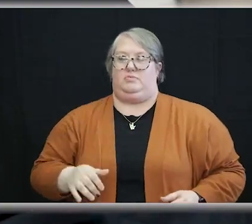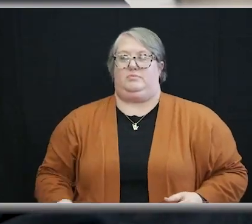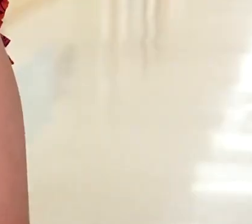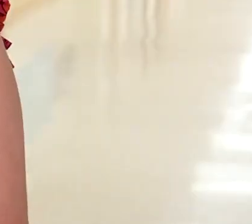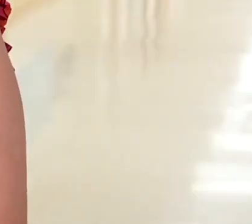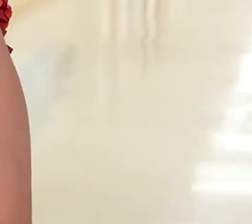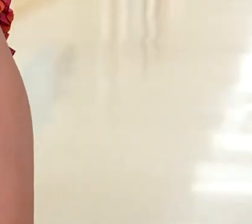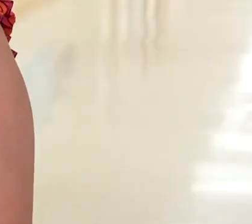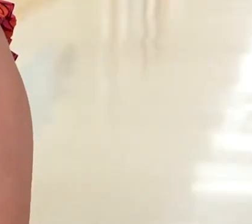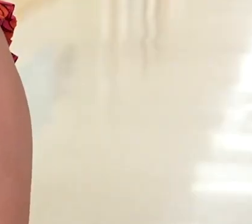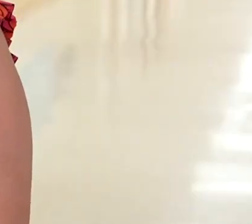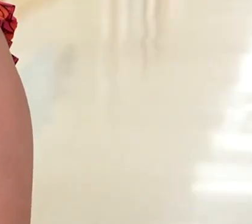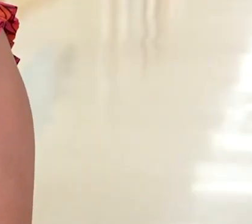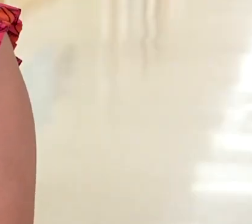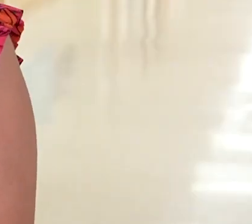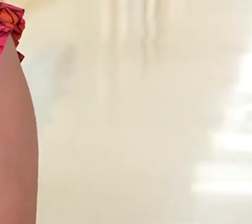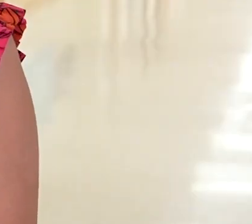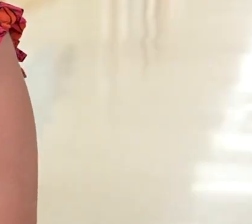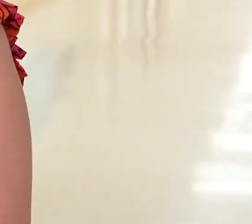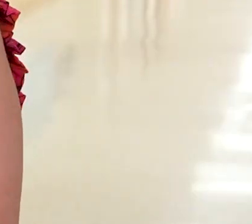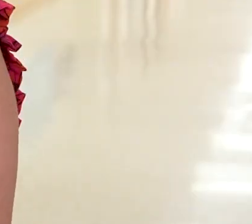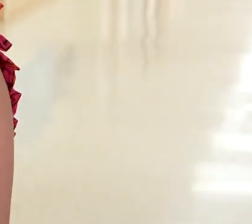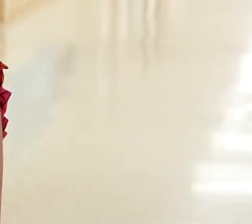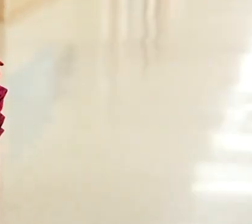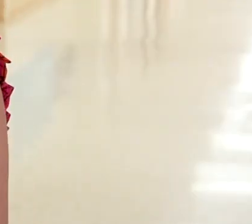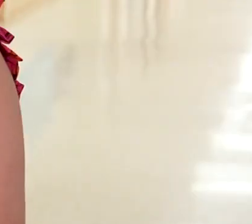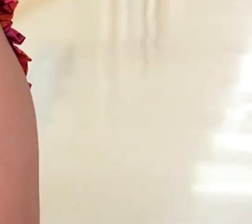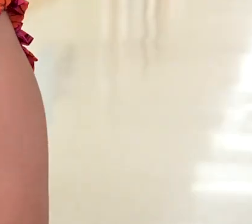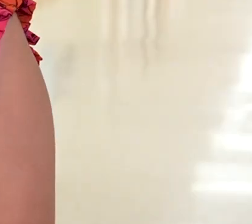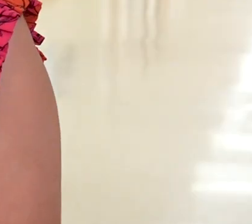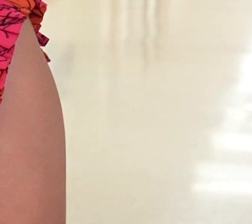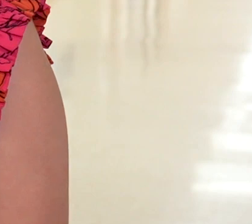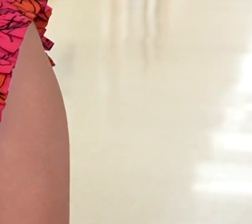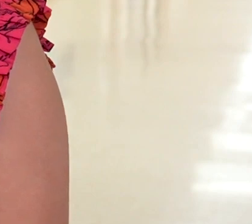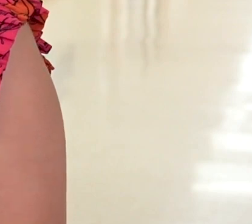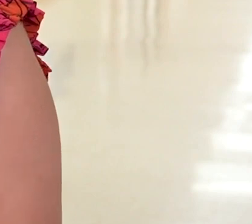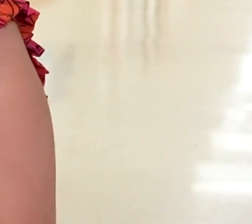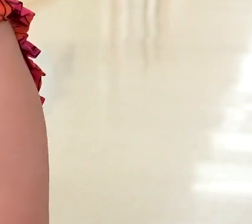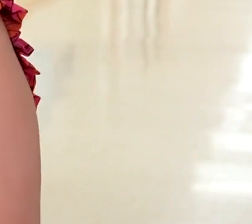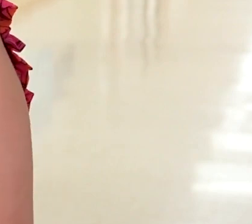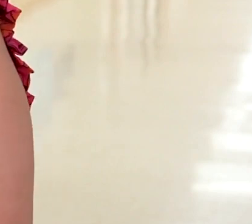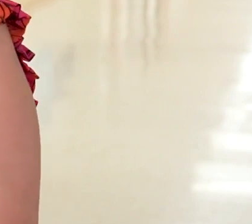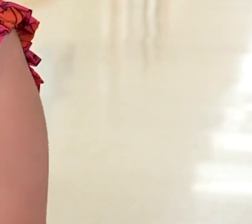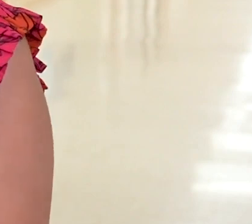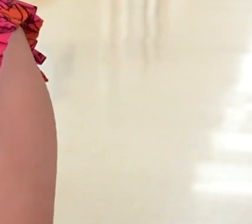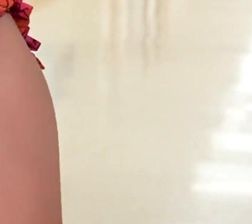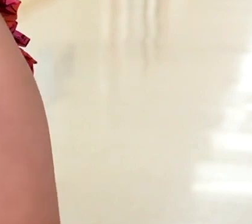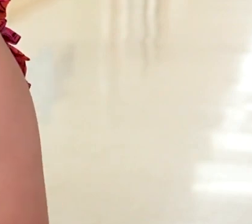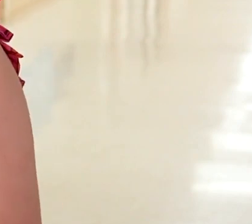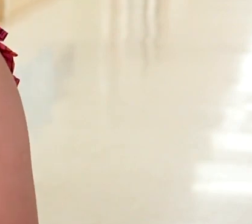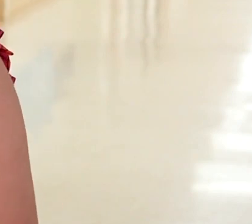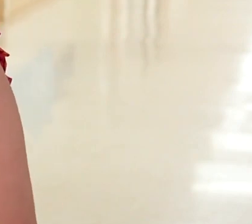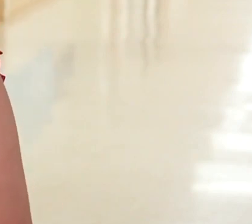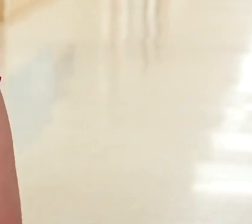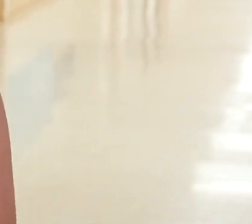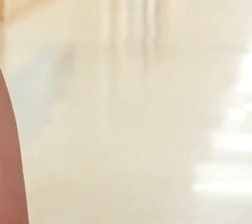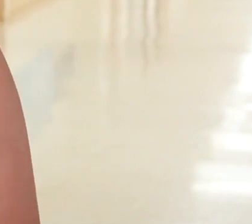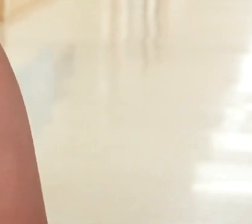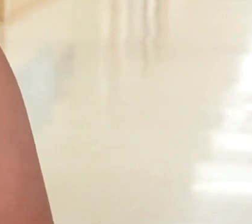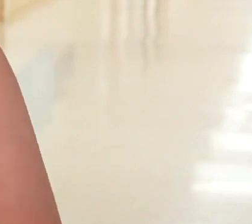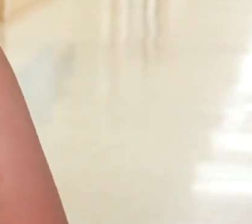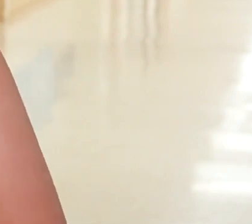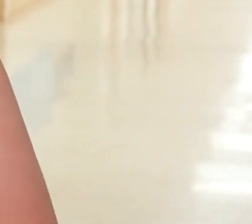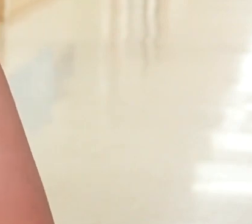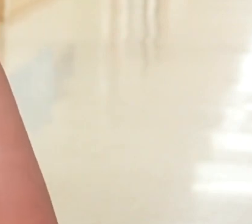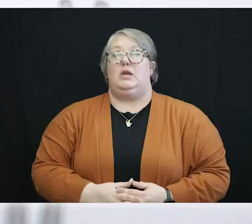too. So I teach the ABCs first, and then we start working on sentences, and then that way